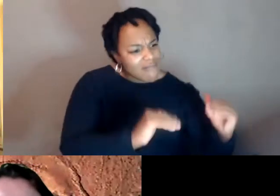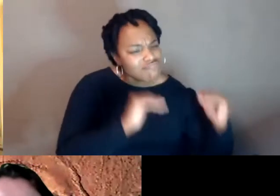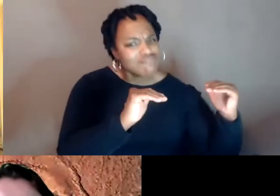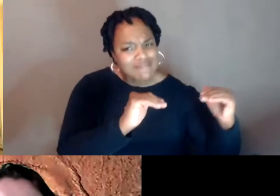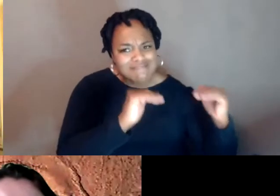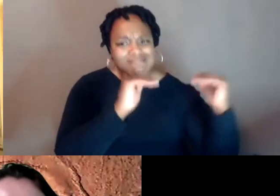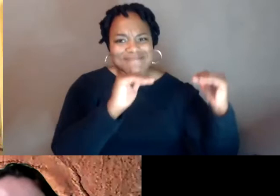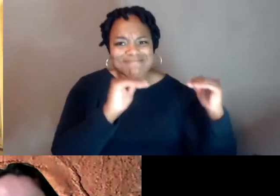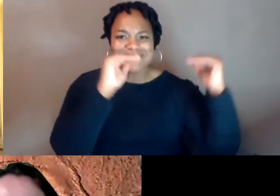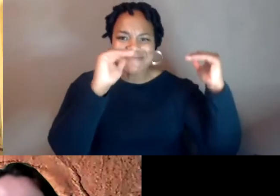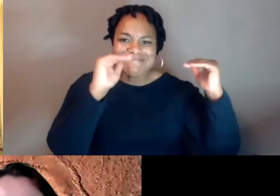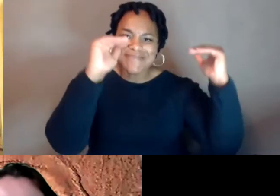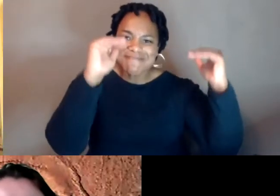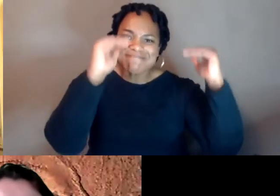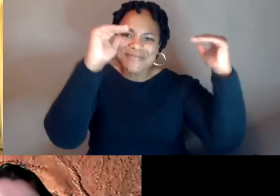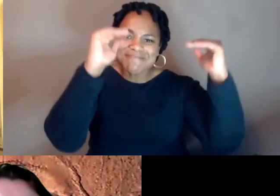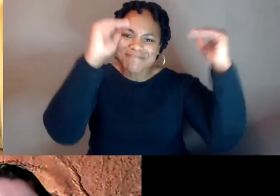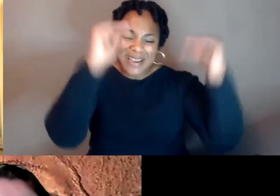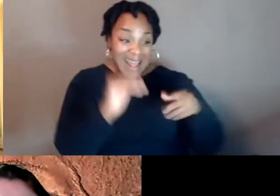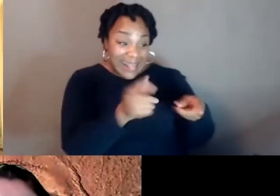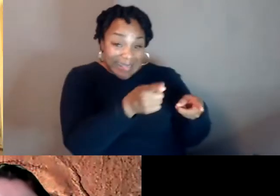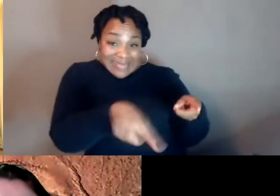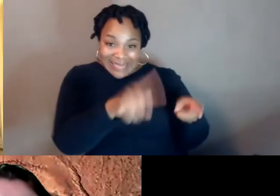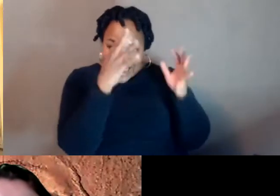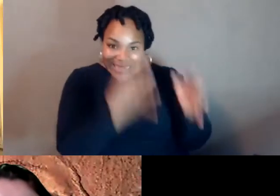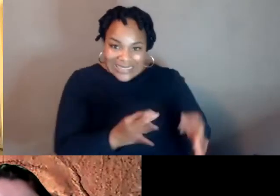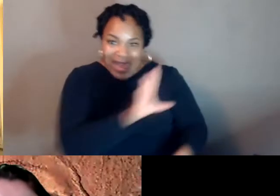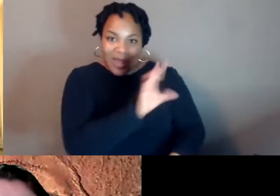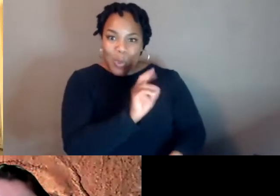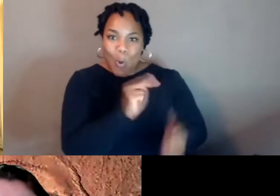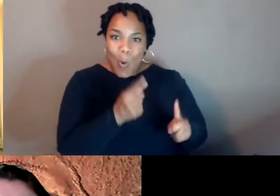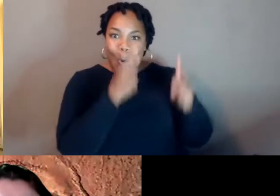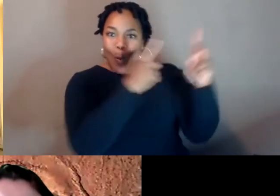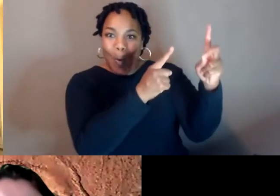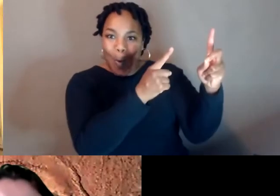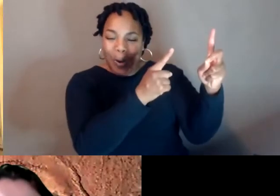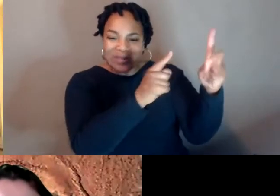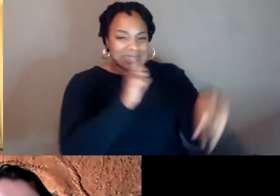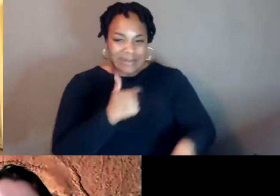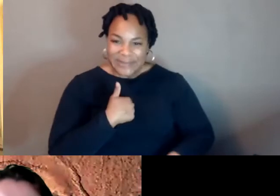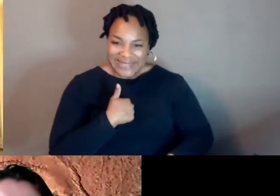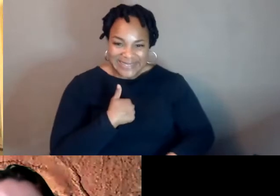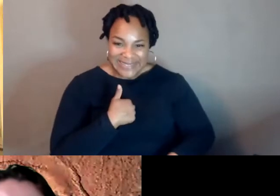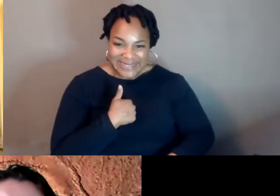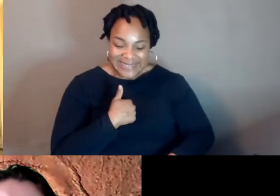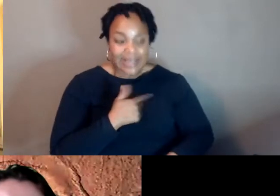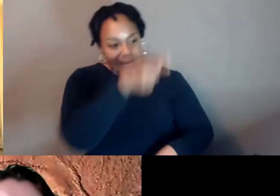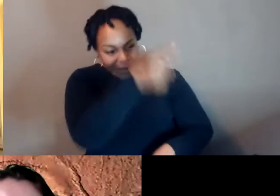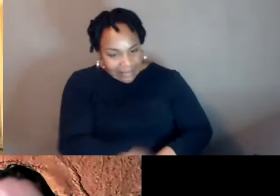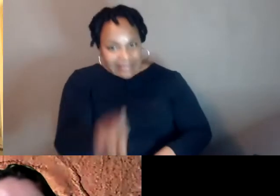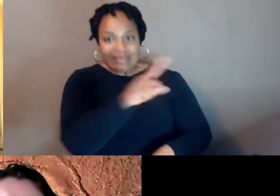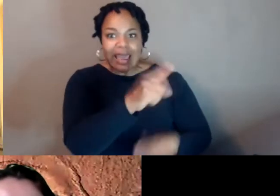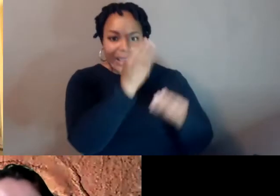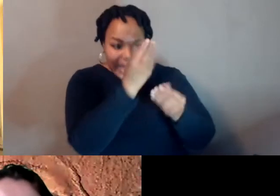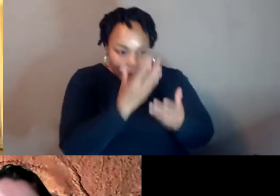to be. They define what they want to become, what they want to do. And